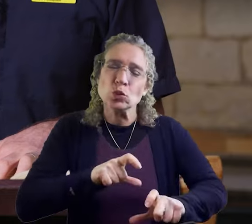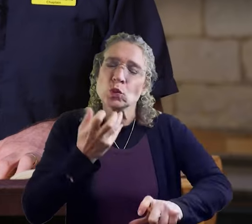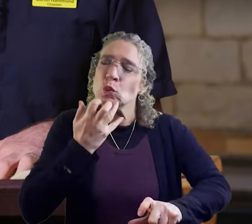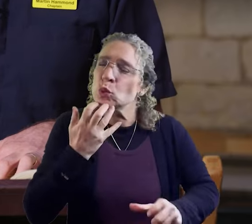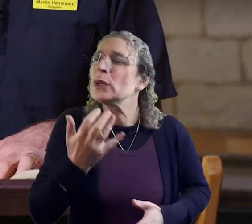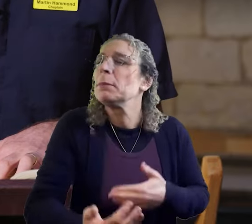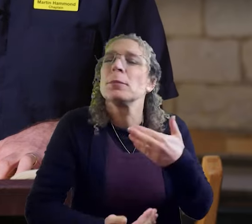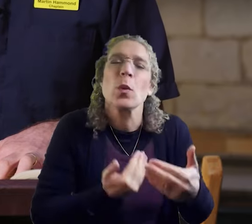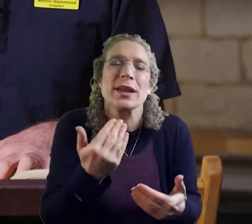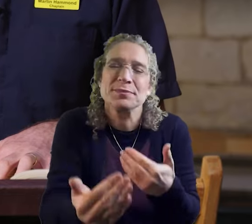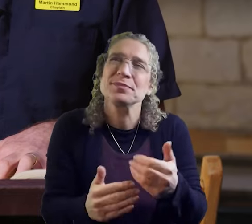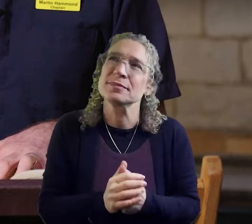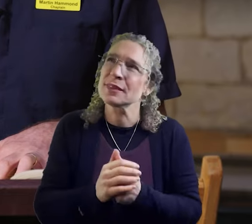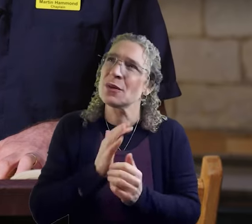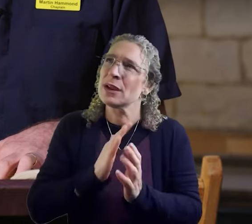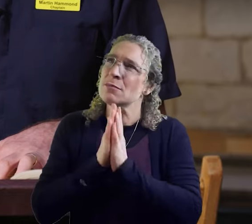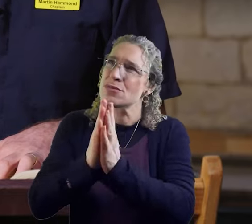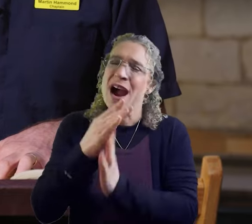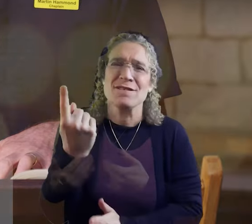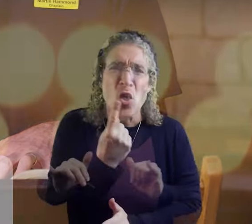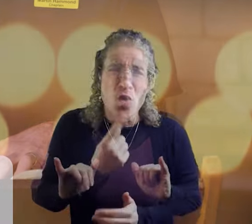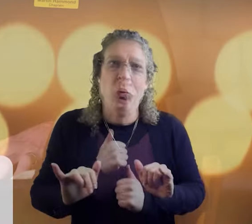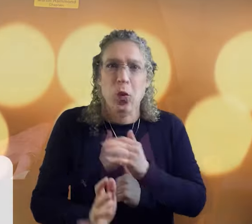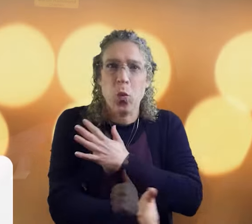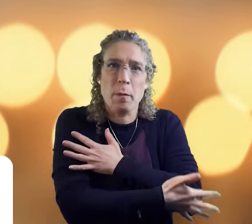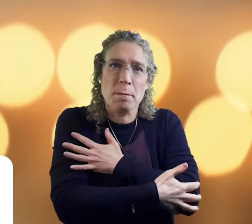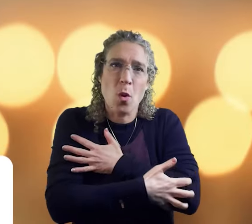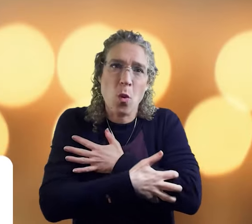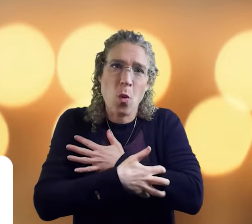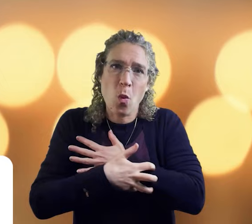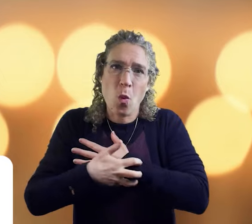hope to those who this day, all over the world, are hungry for basic gifts.